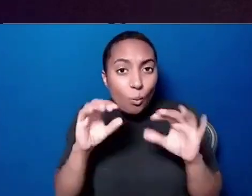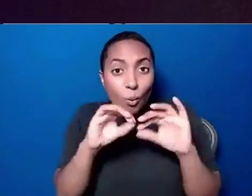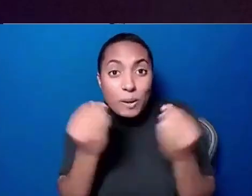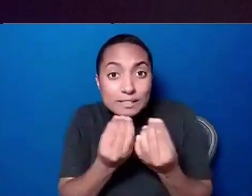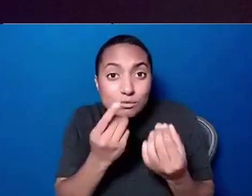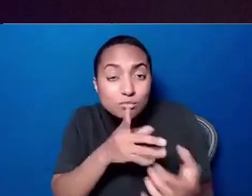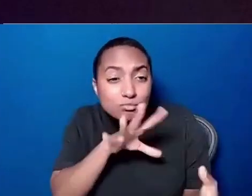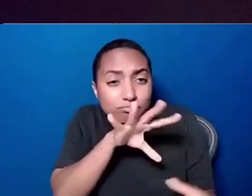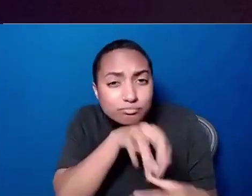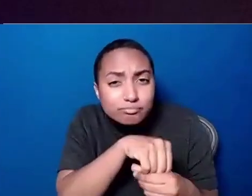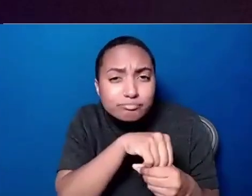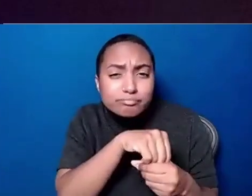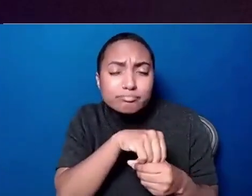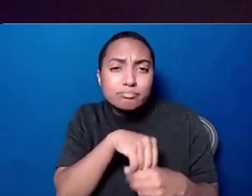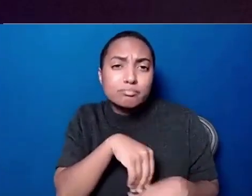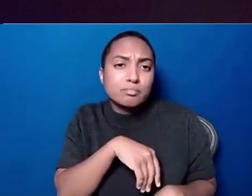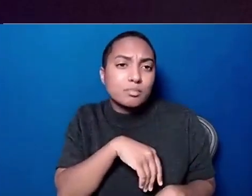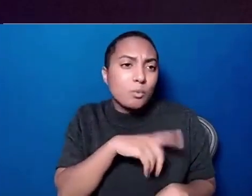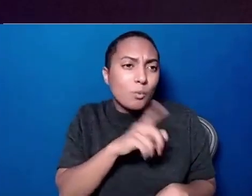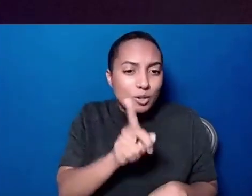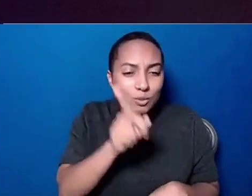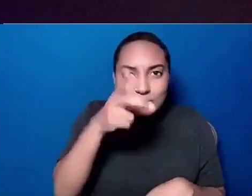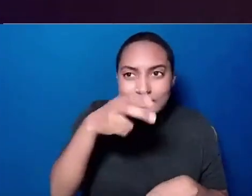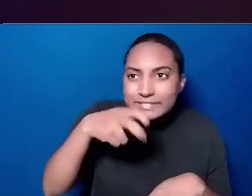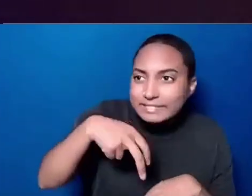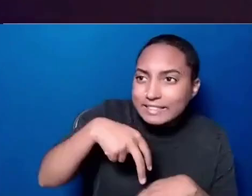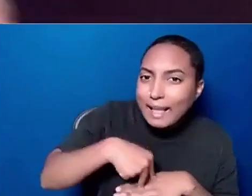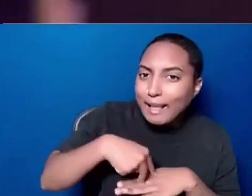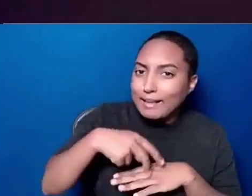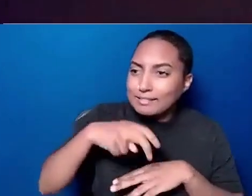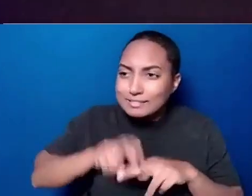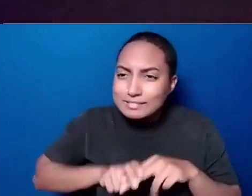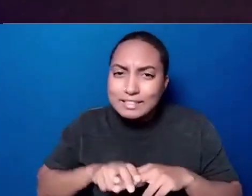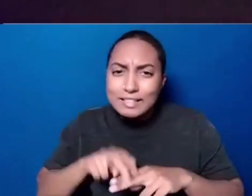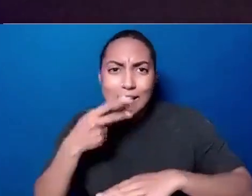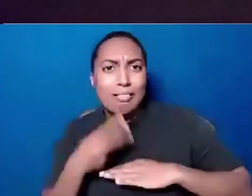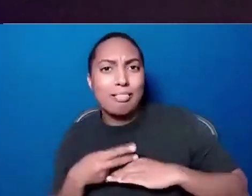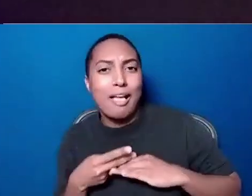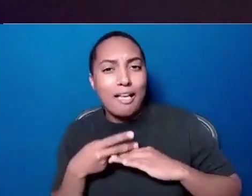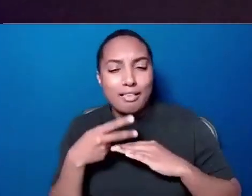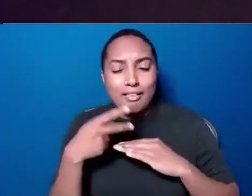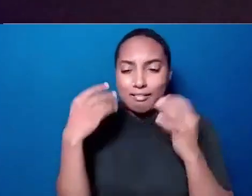Where are you standing, sitting, laying, being, thinking?